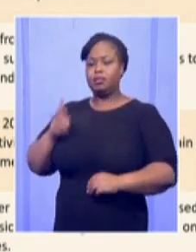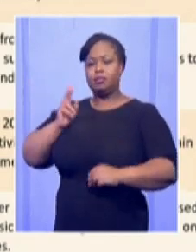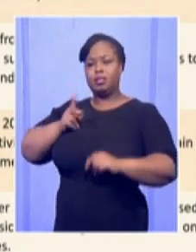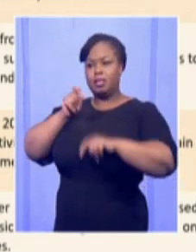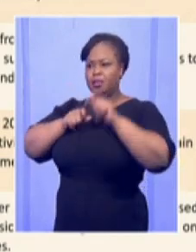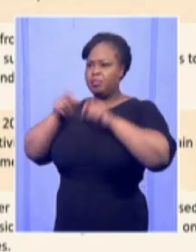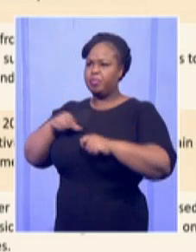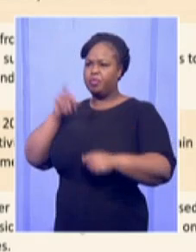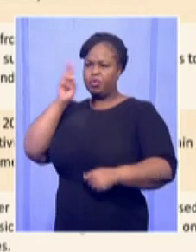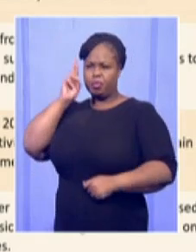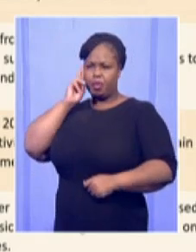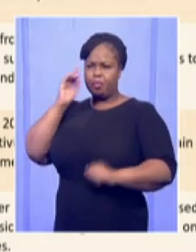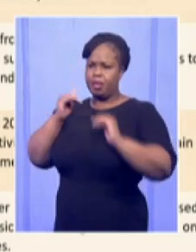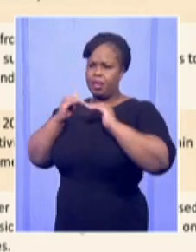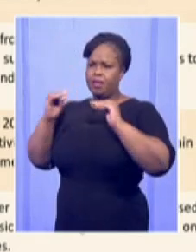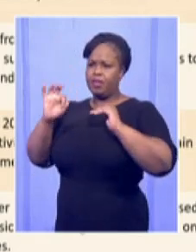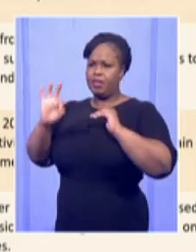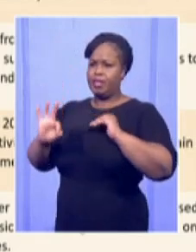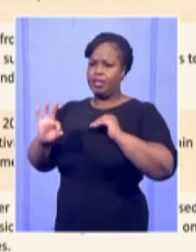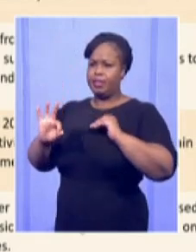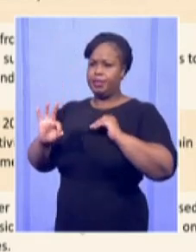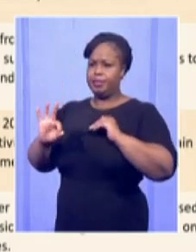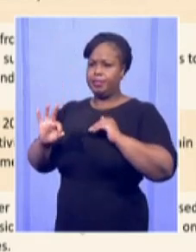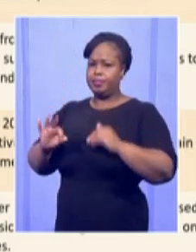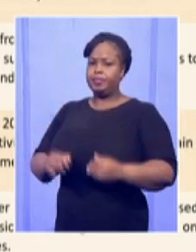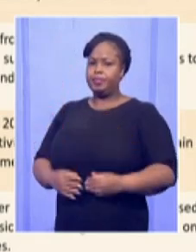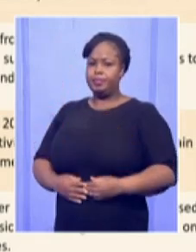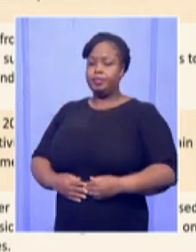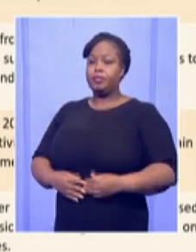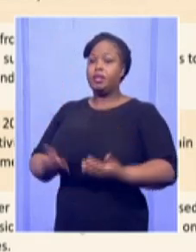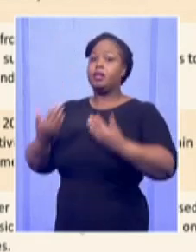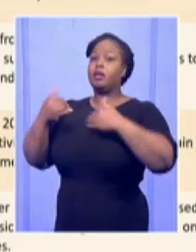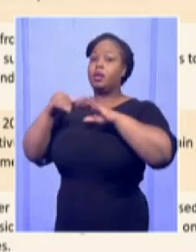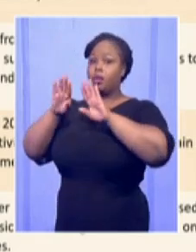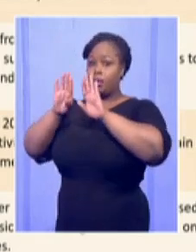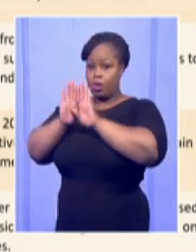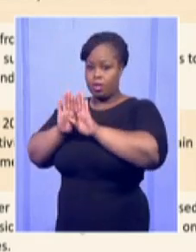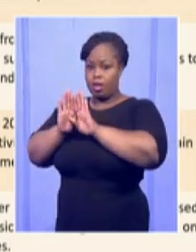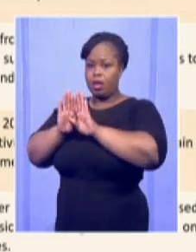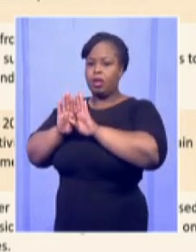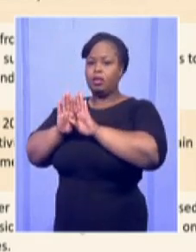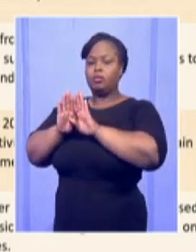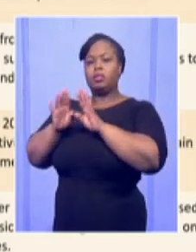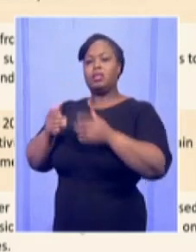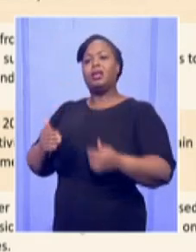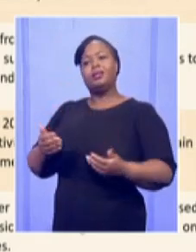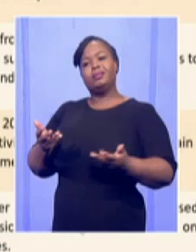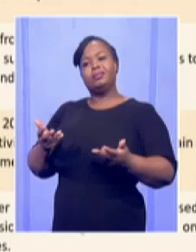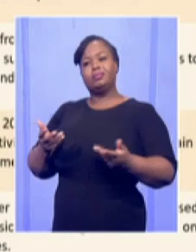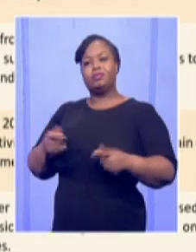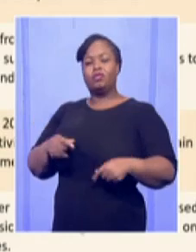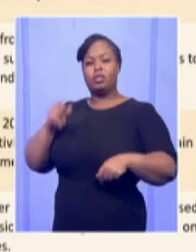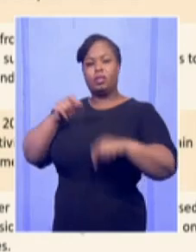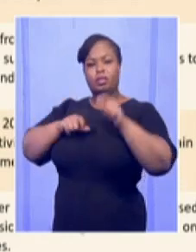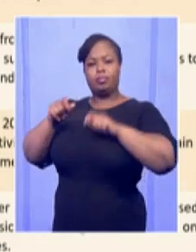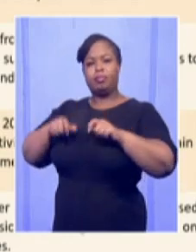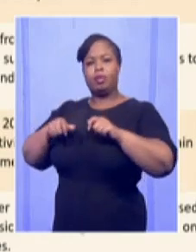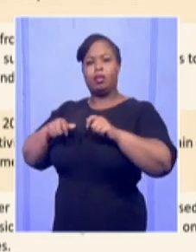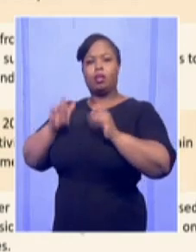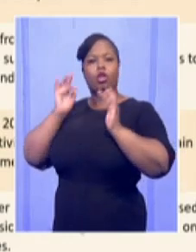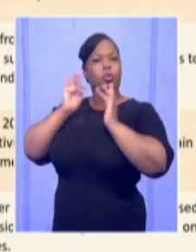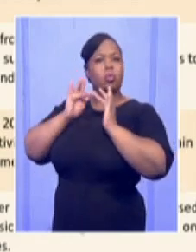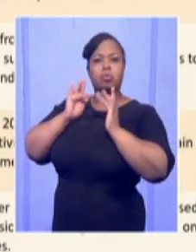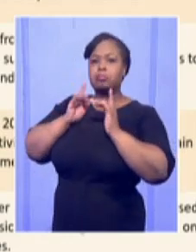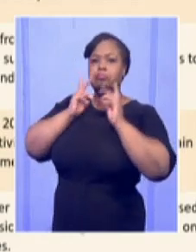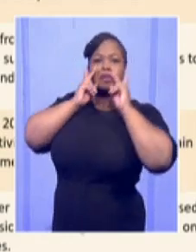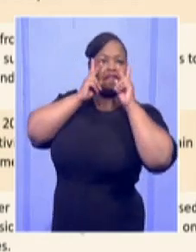remember is stage 3, the lockdown with curtailment of human interactions, where you couldn't even visit